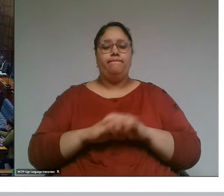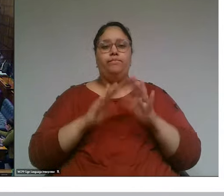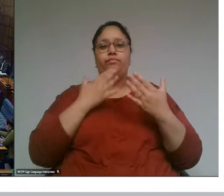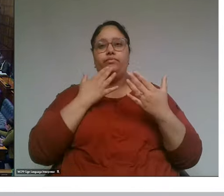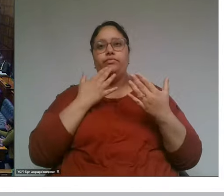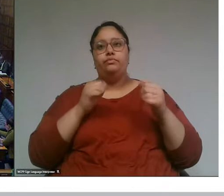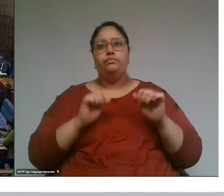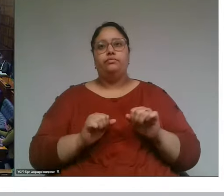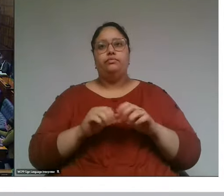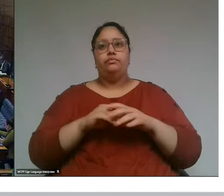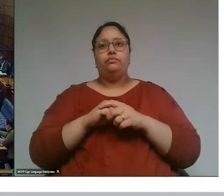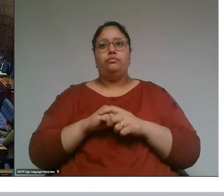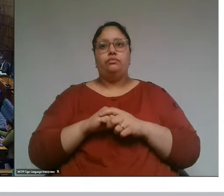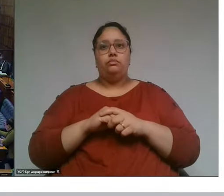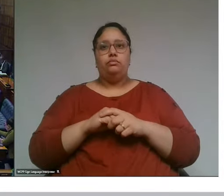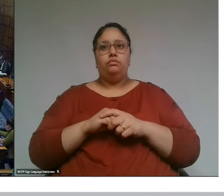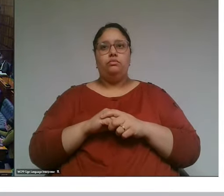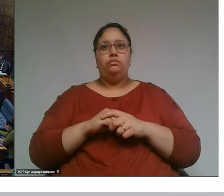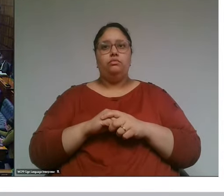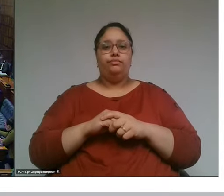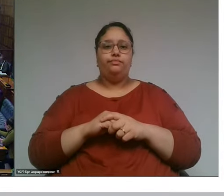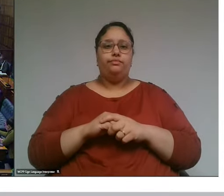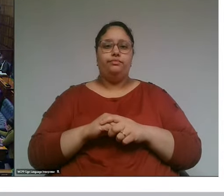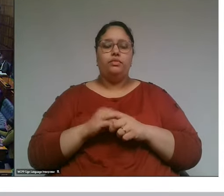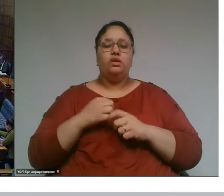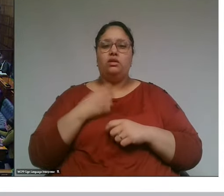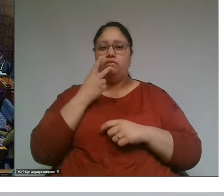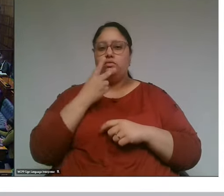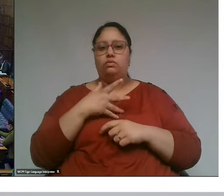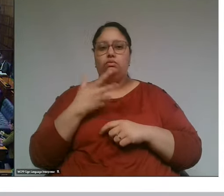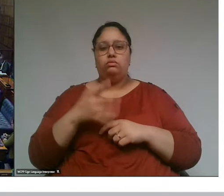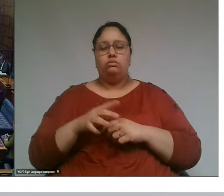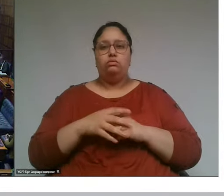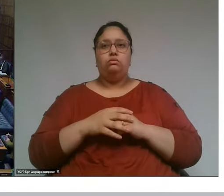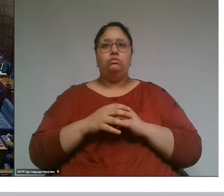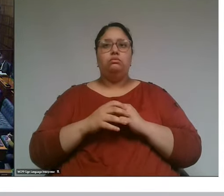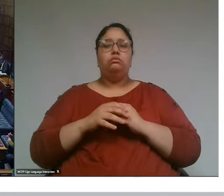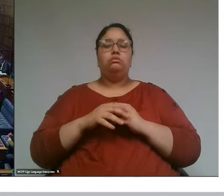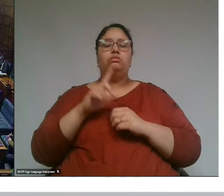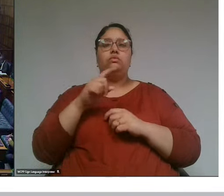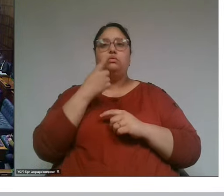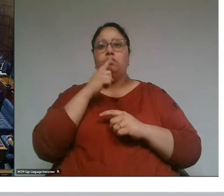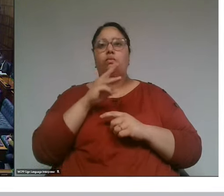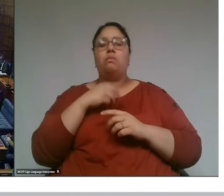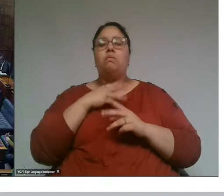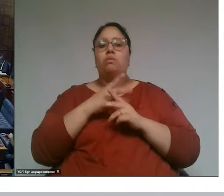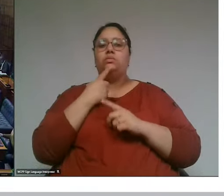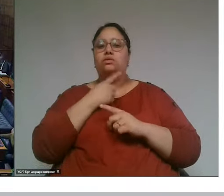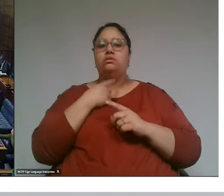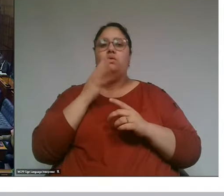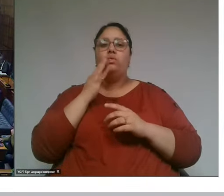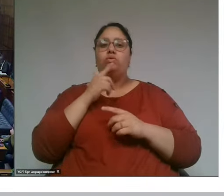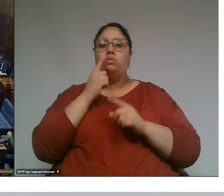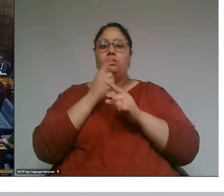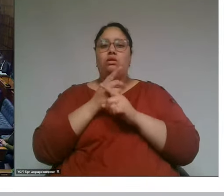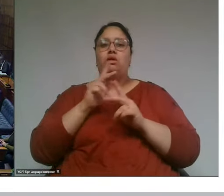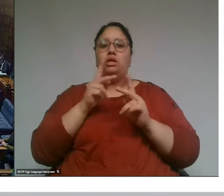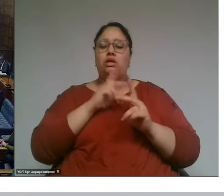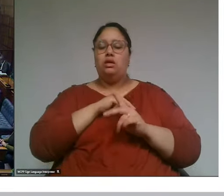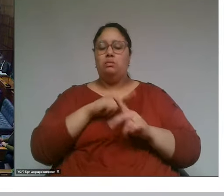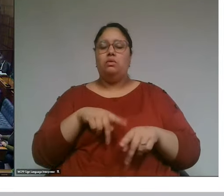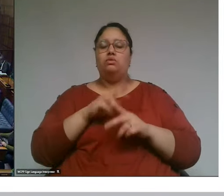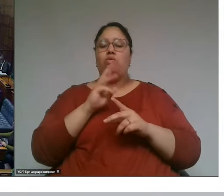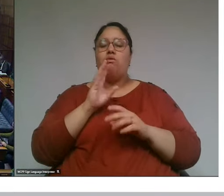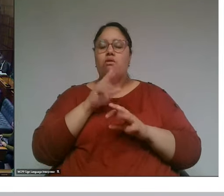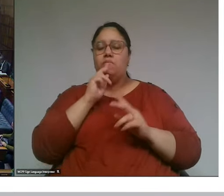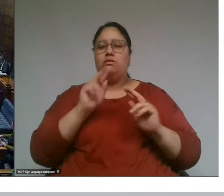um the majority of questions are for Dad but uh there was a question for westrow and uh fre ports s done as well so we'll